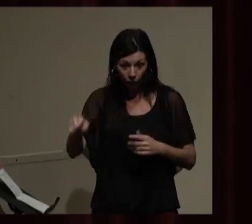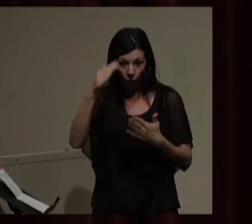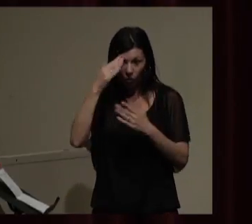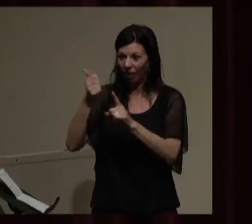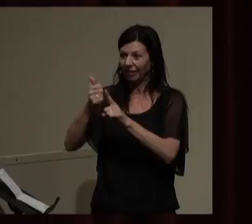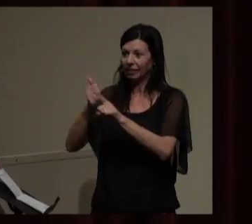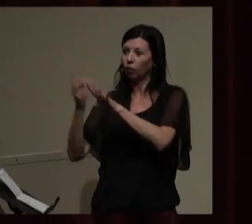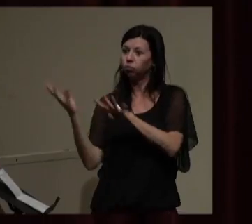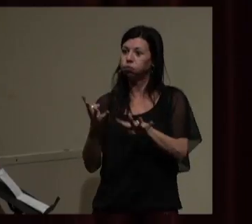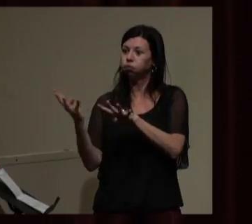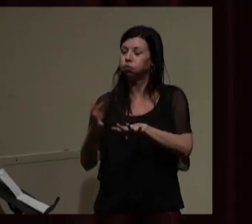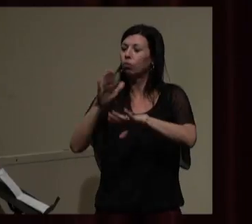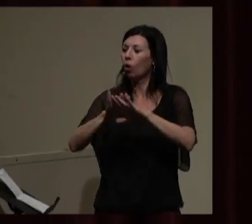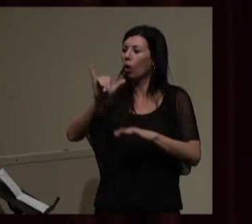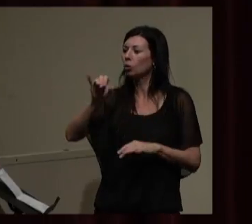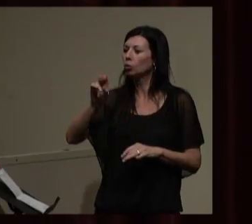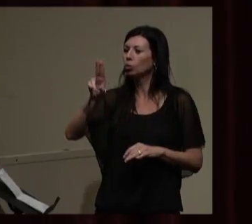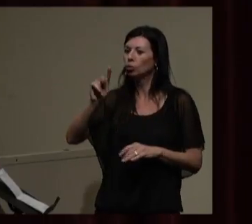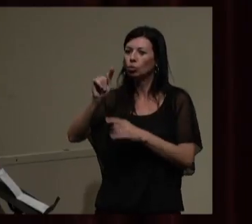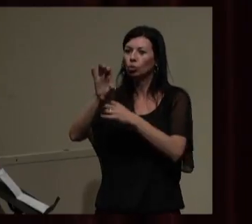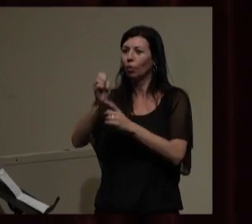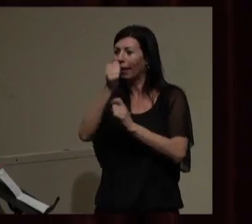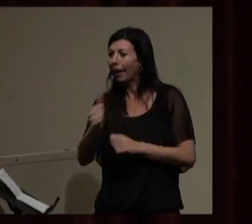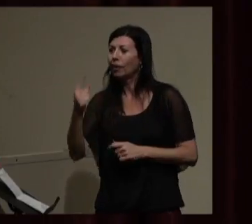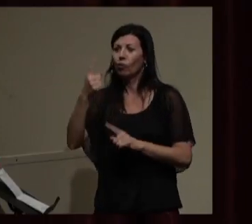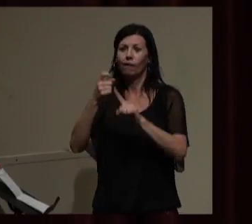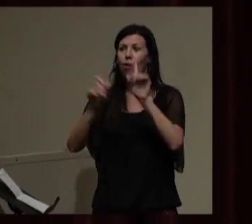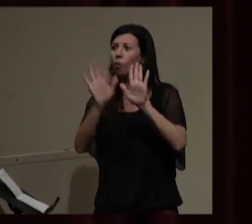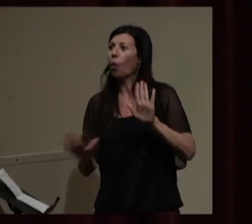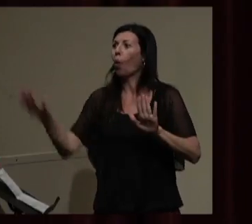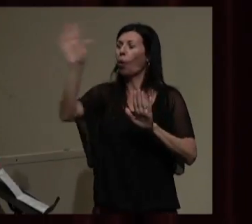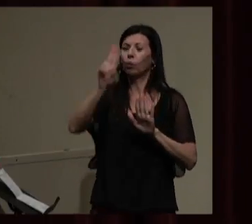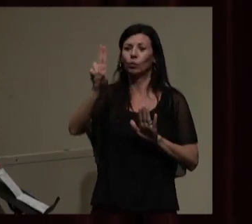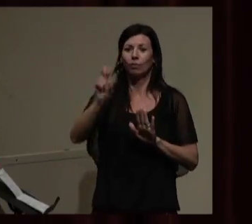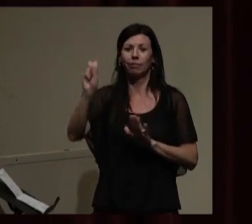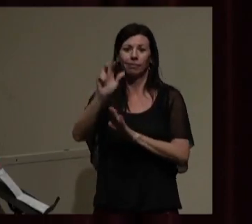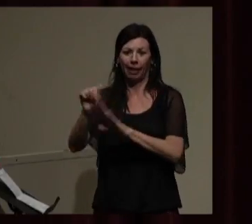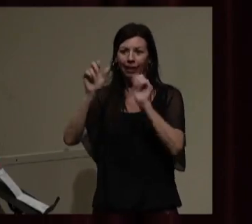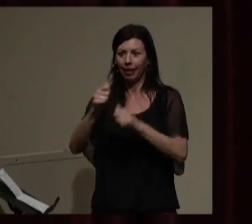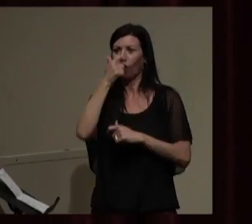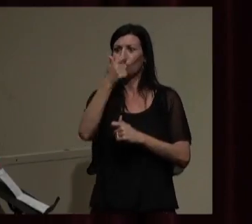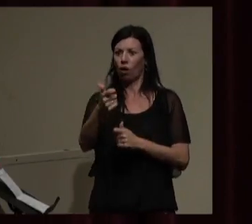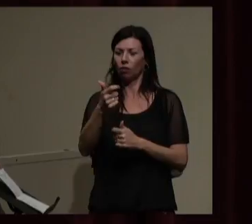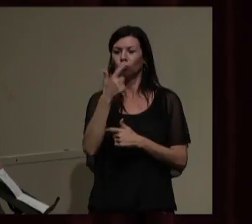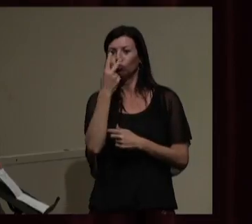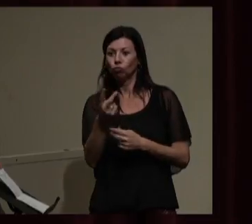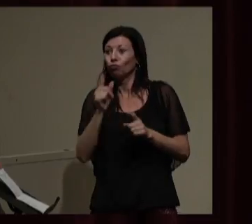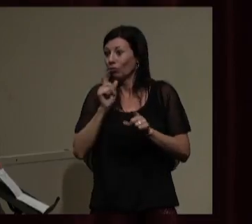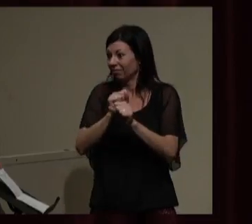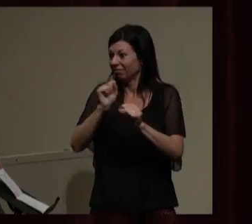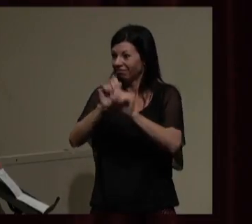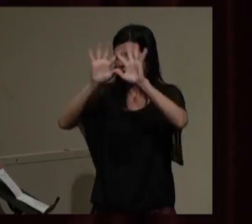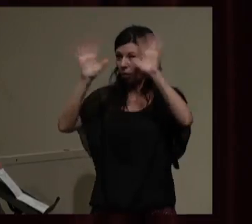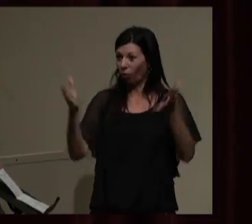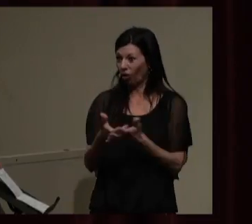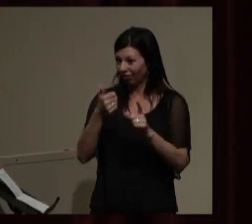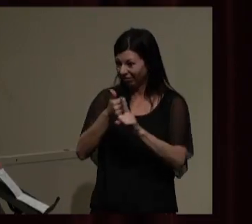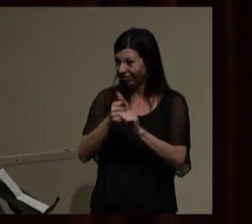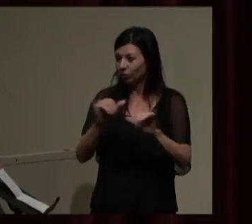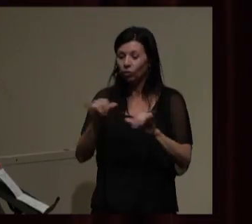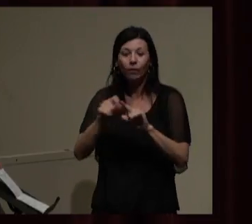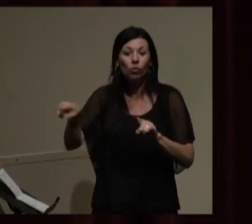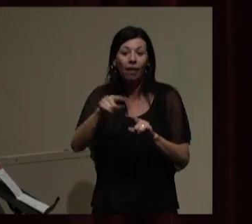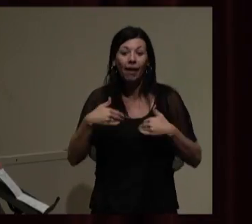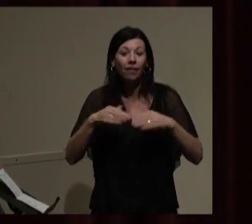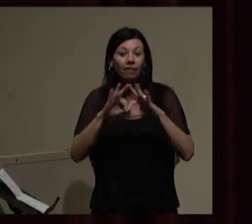being live streamed on YouTube so that anyone from all around the United States could be watching, or all around the world. So if you have a